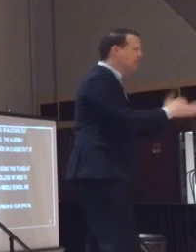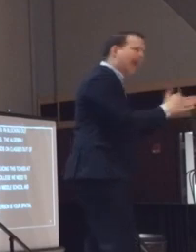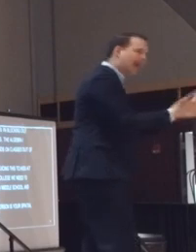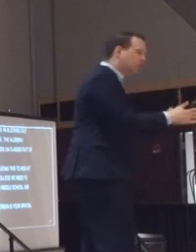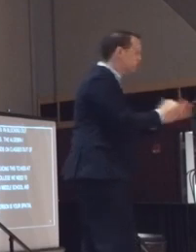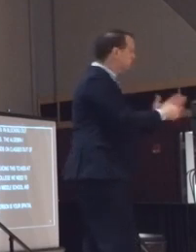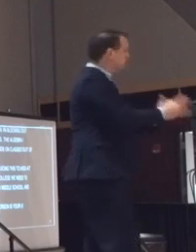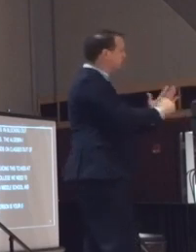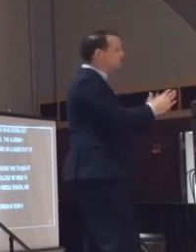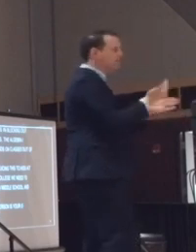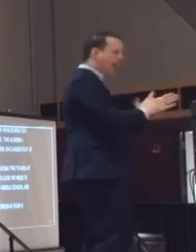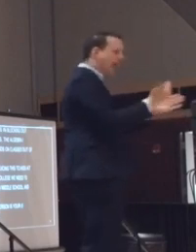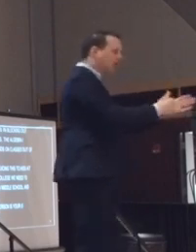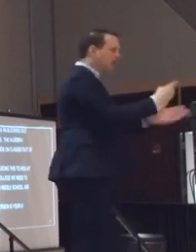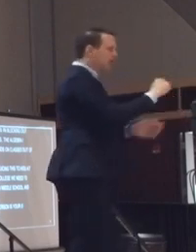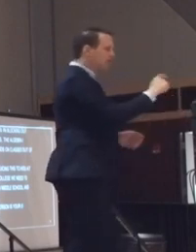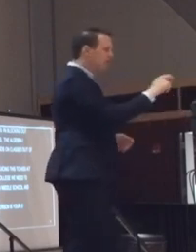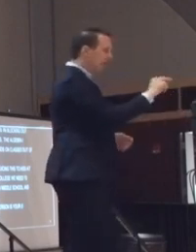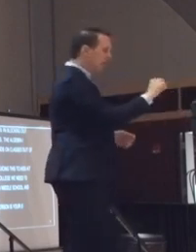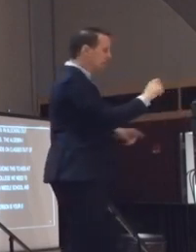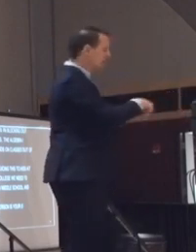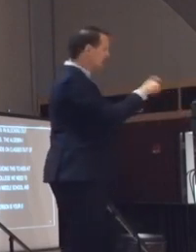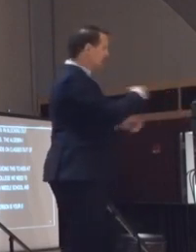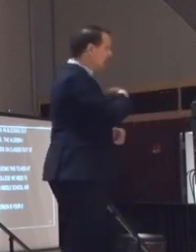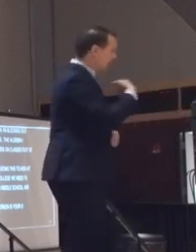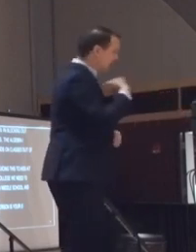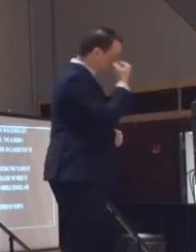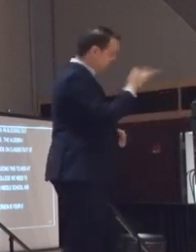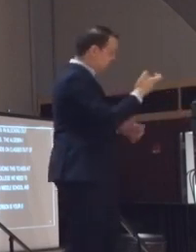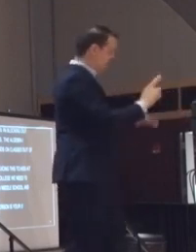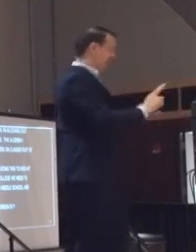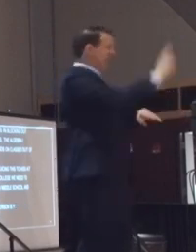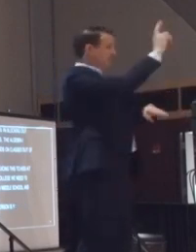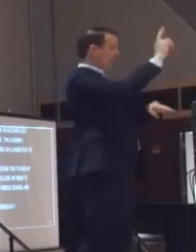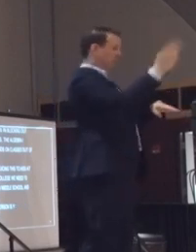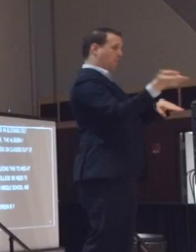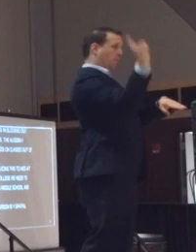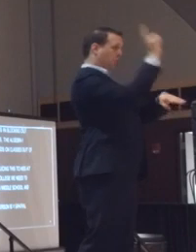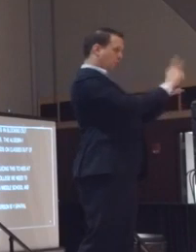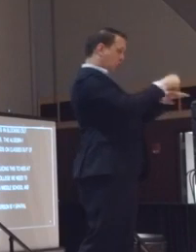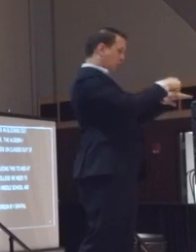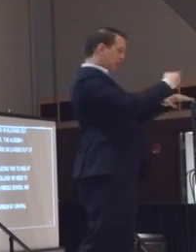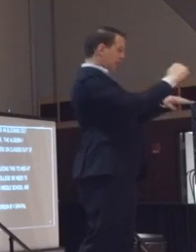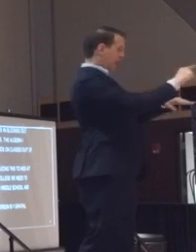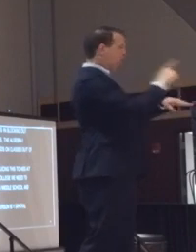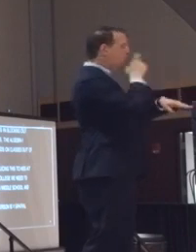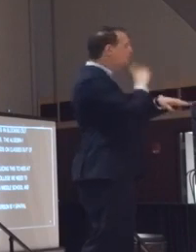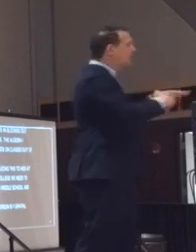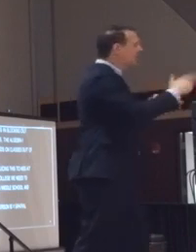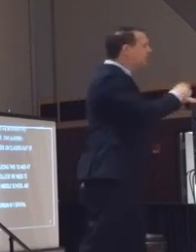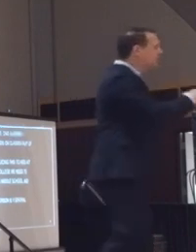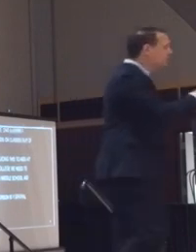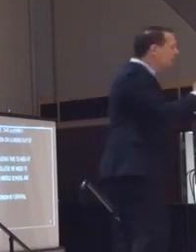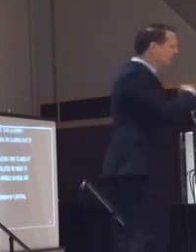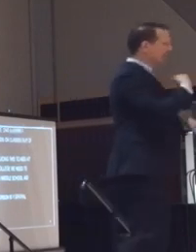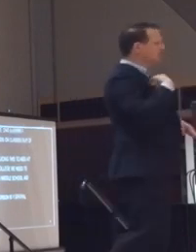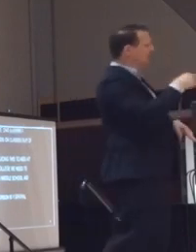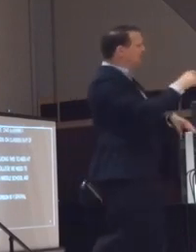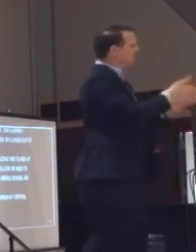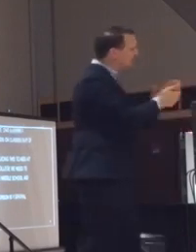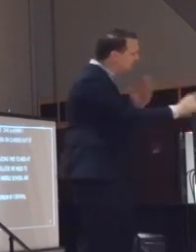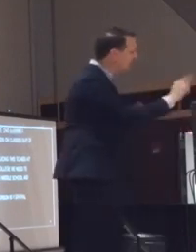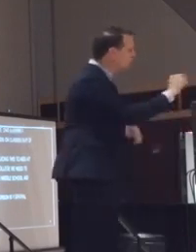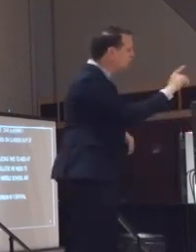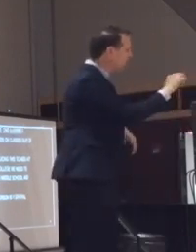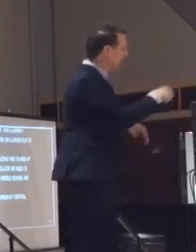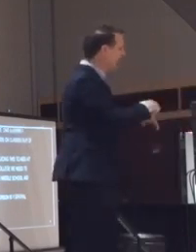Patterns. But you need us if you want a launch pad to put your rocket on, because that's going to be a skilled trades